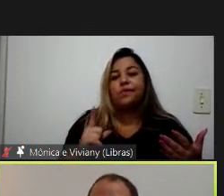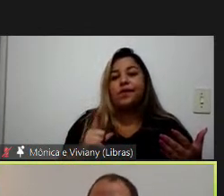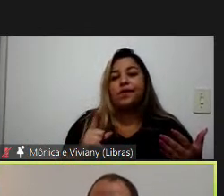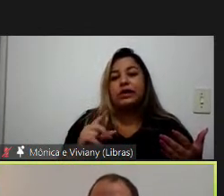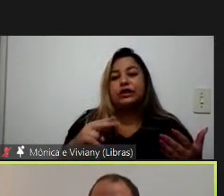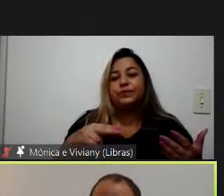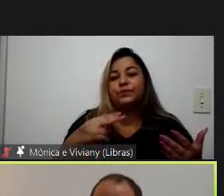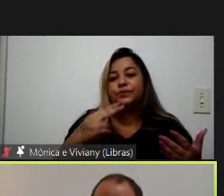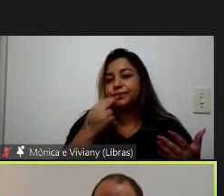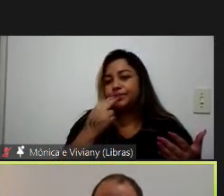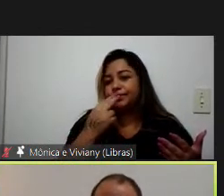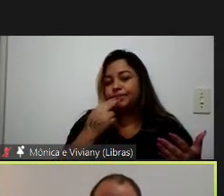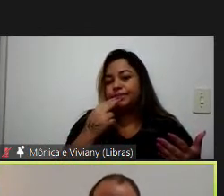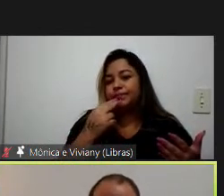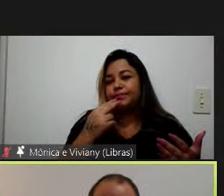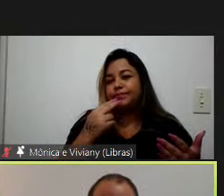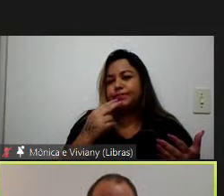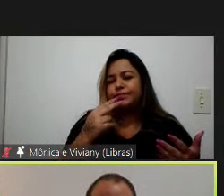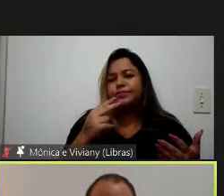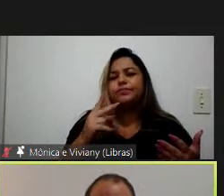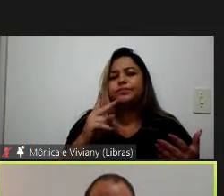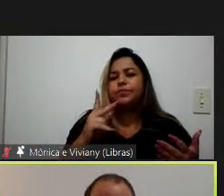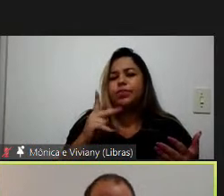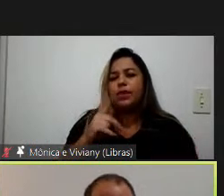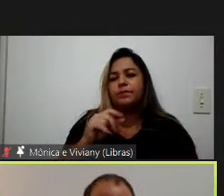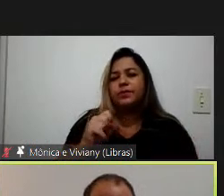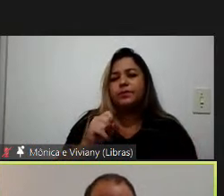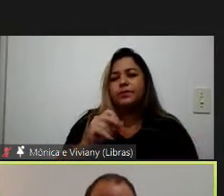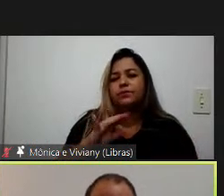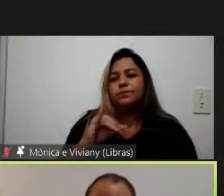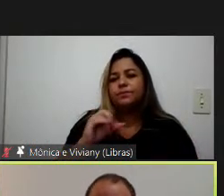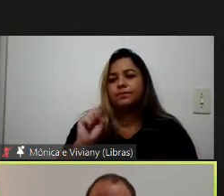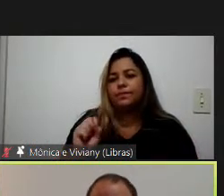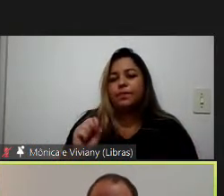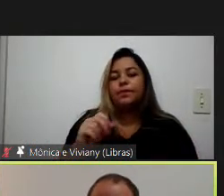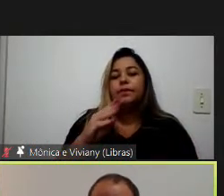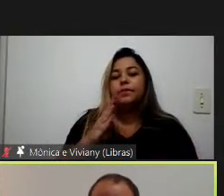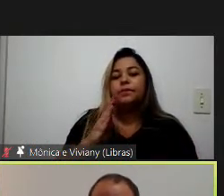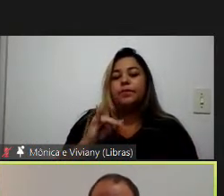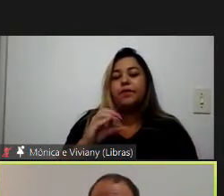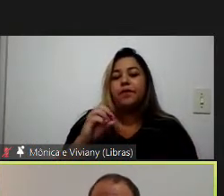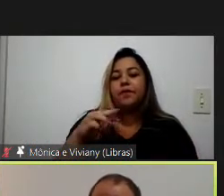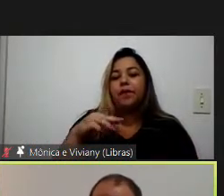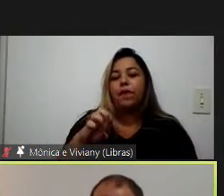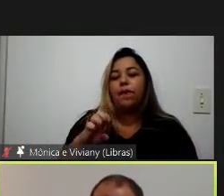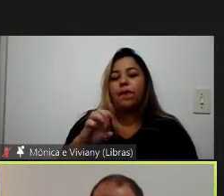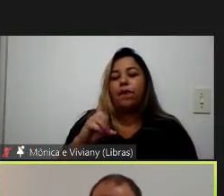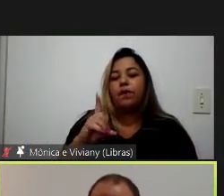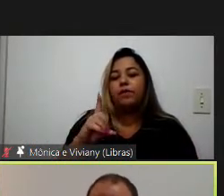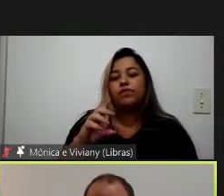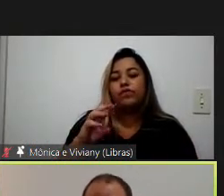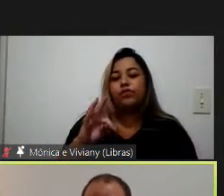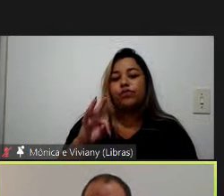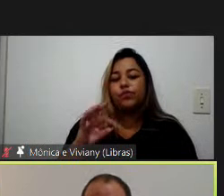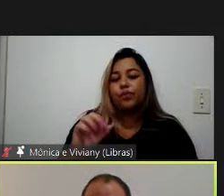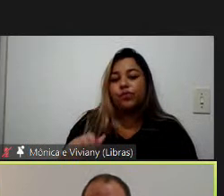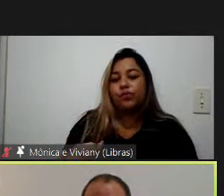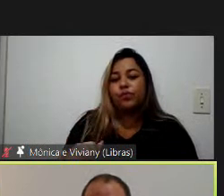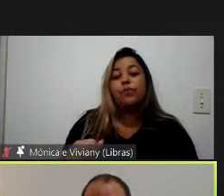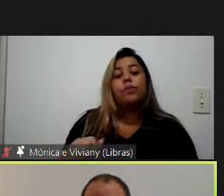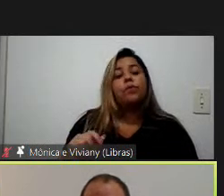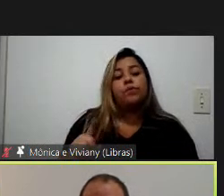systems perspective, they're very important, and we need to take into account the insights provided by